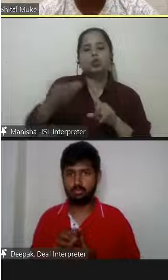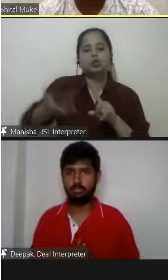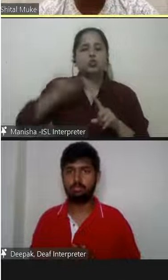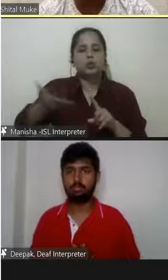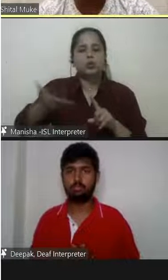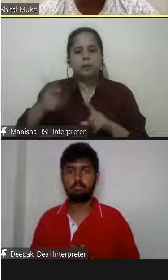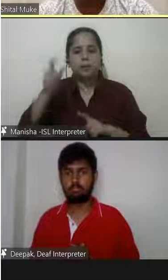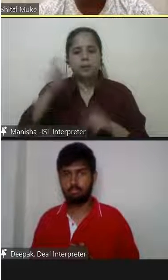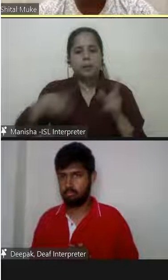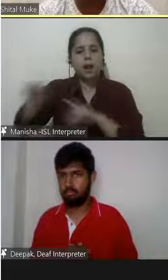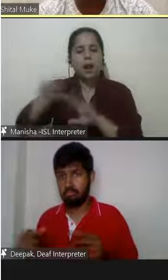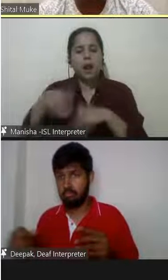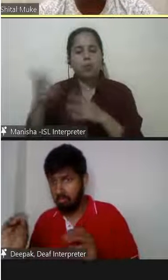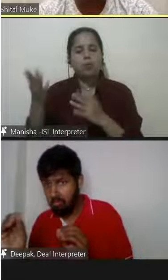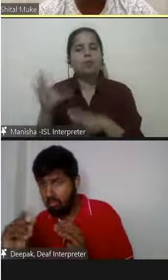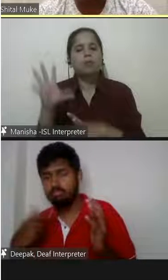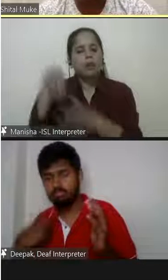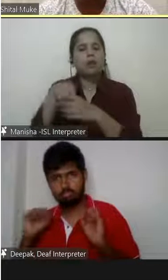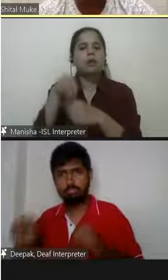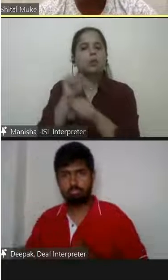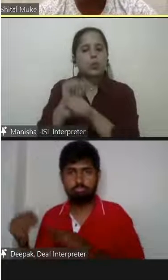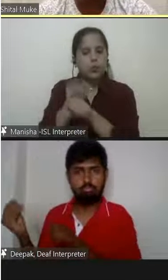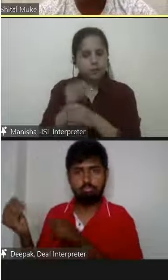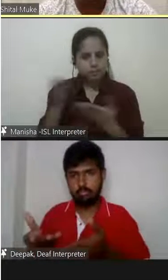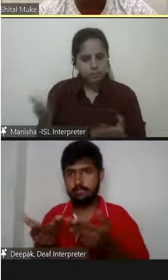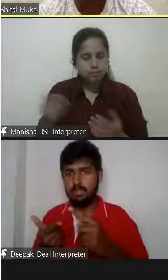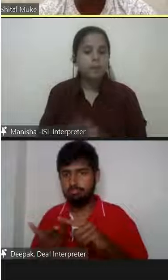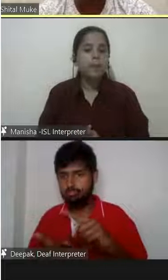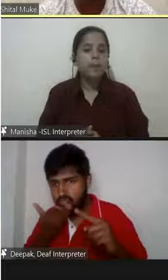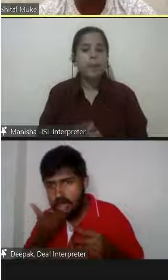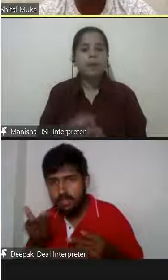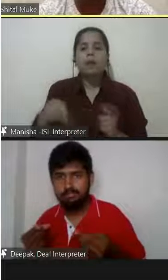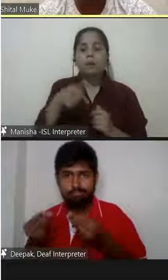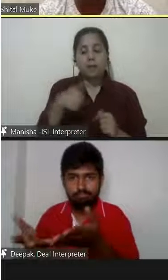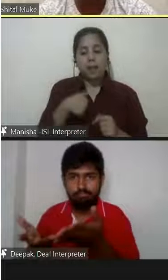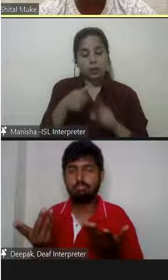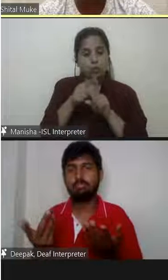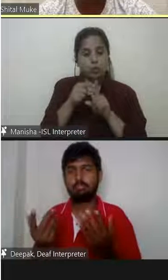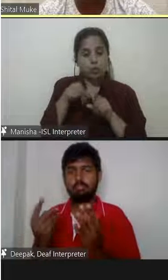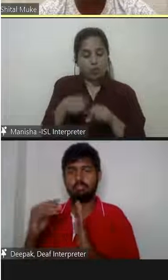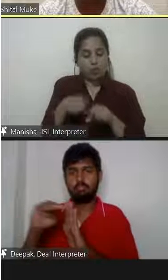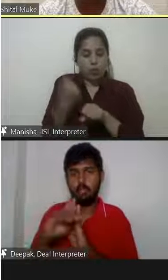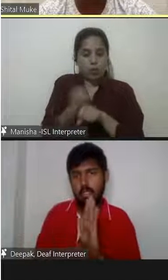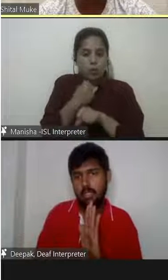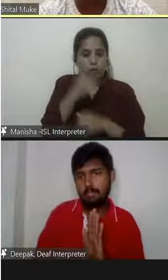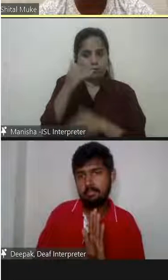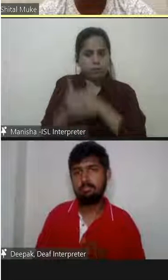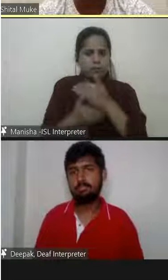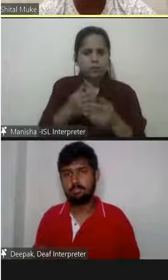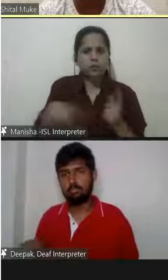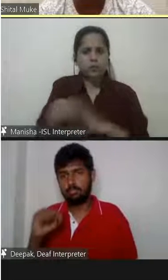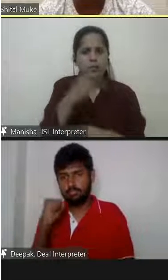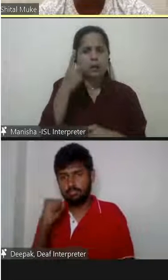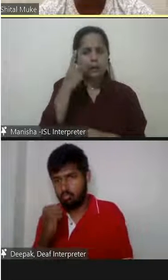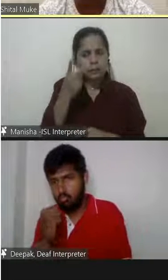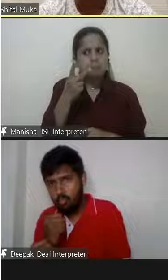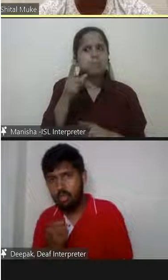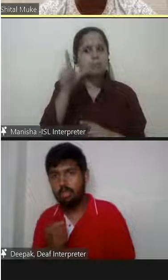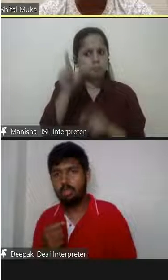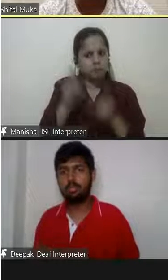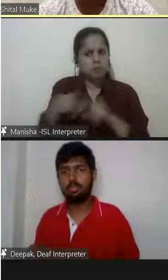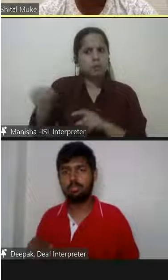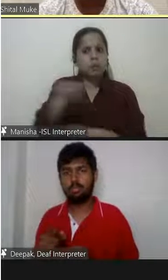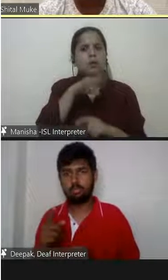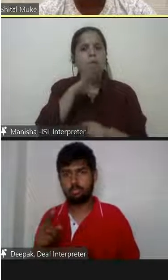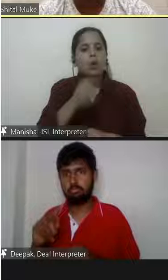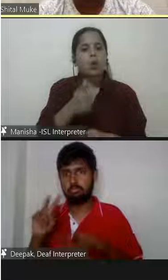What we did in this phase of our work that has been taken place under the Essence